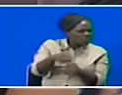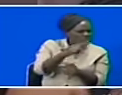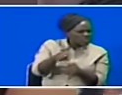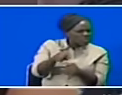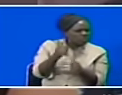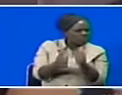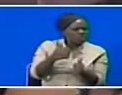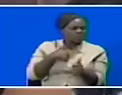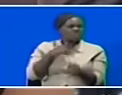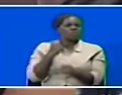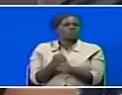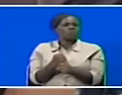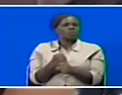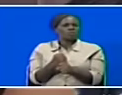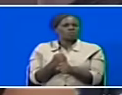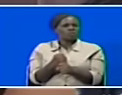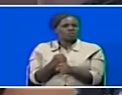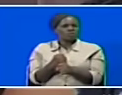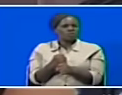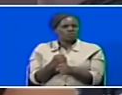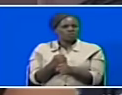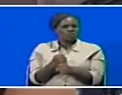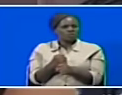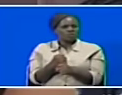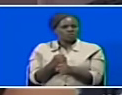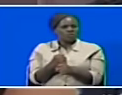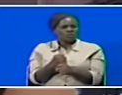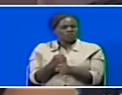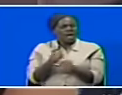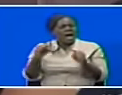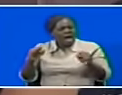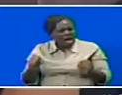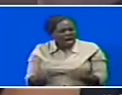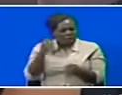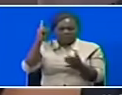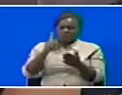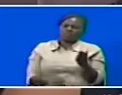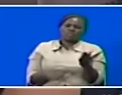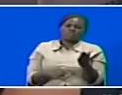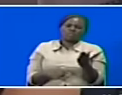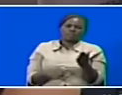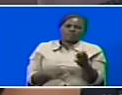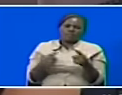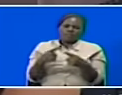Is it the fact that I work in a radiation department that affected my unborn baby?